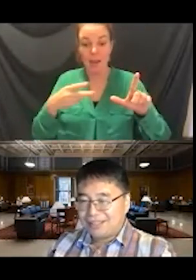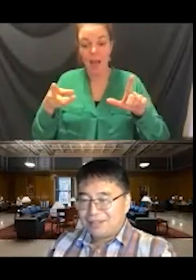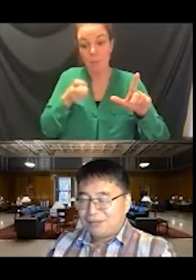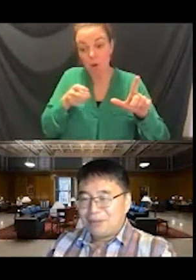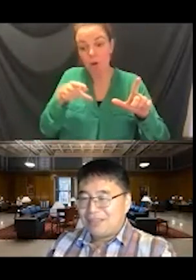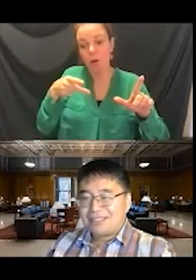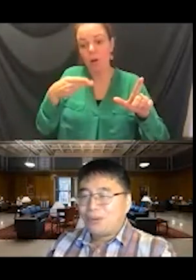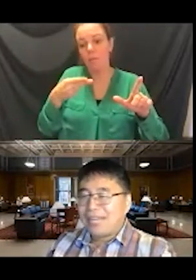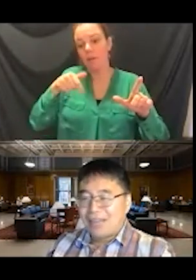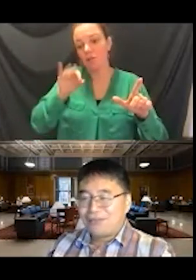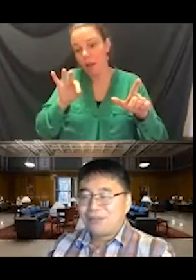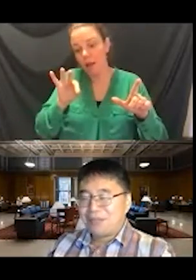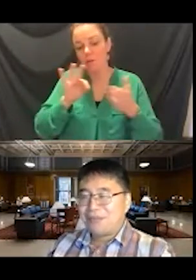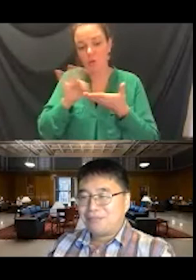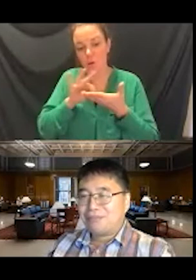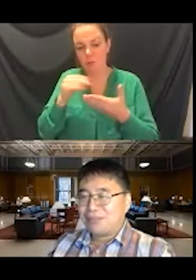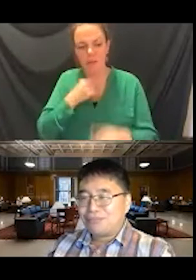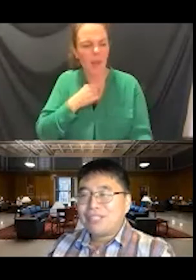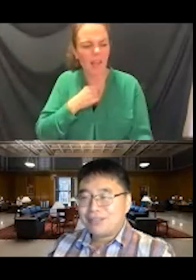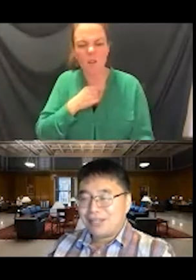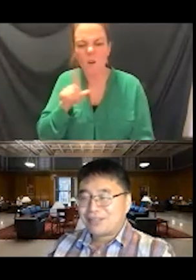realize, wait a minute, there's only a handful of people